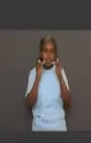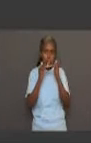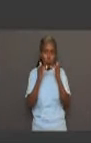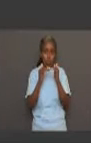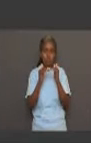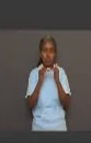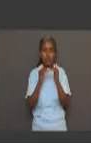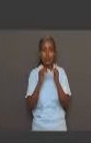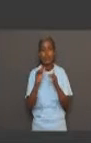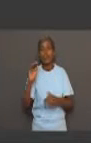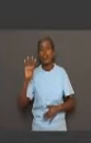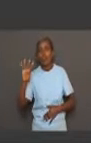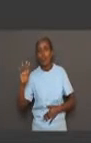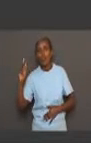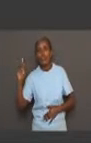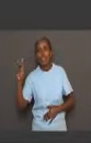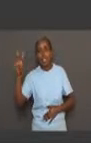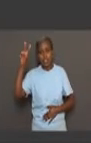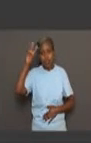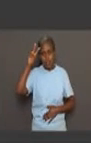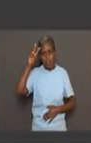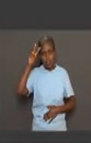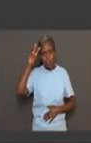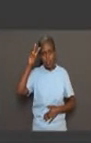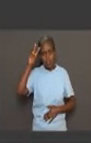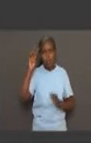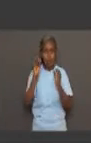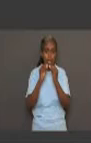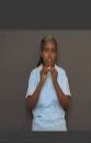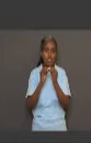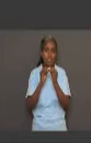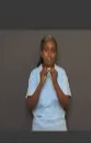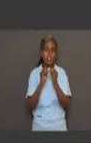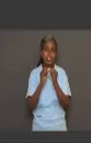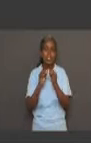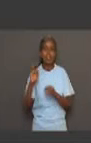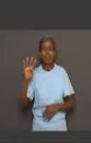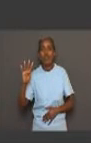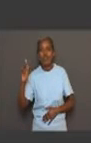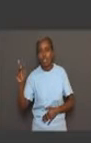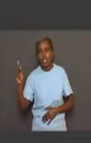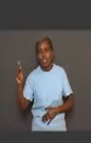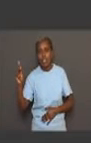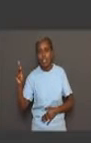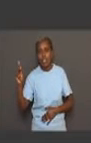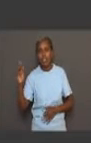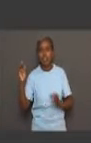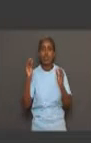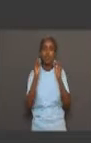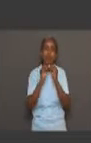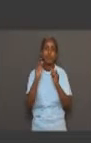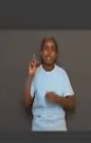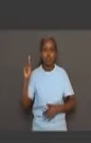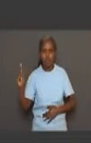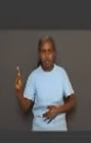equal to 4k squared plus 4k